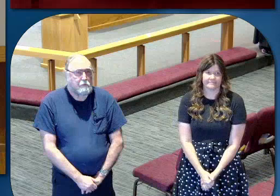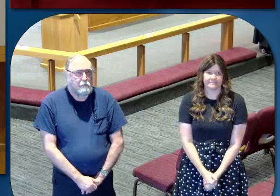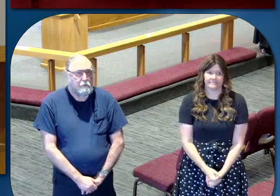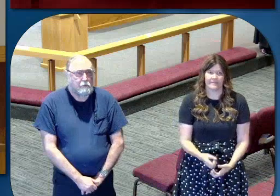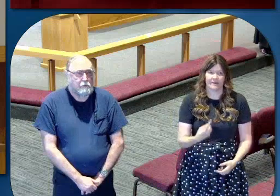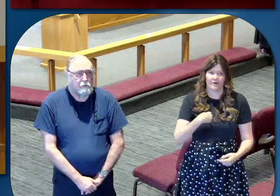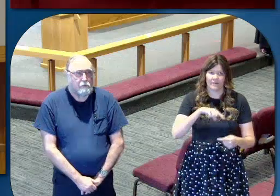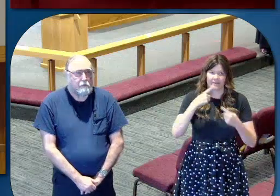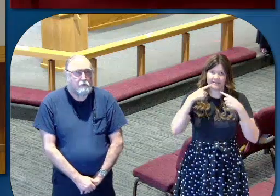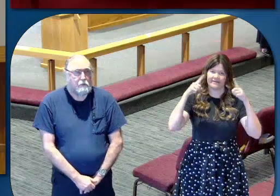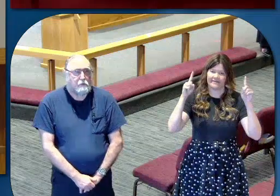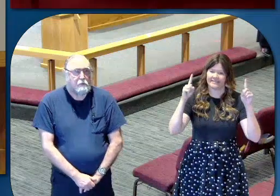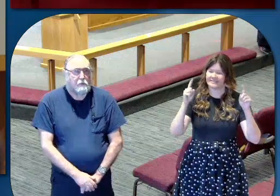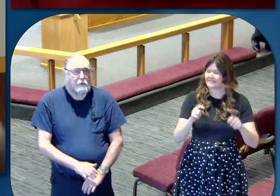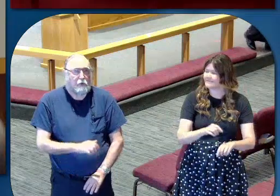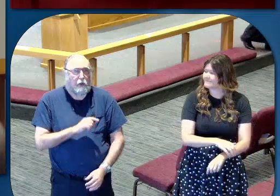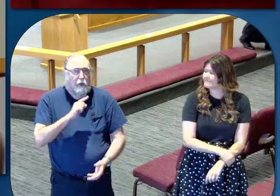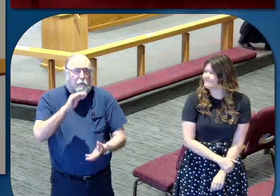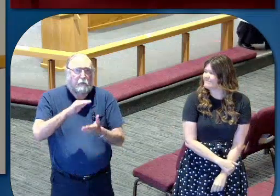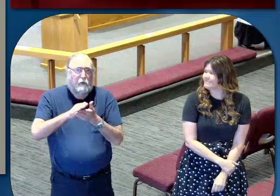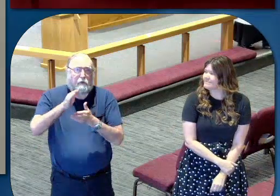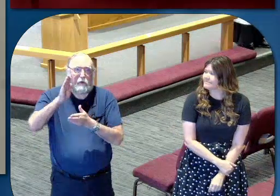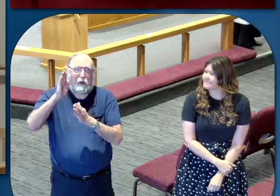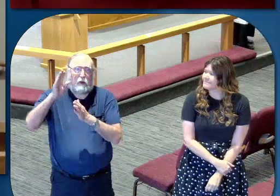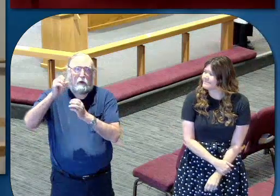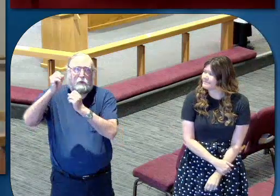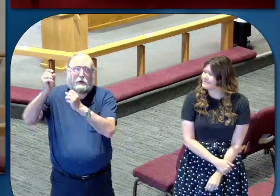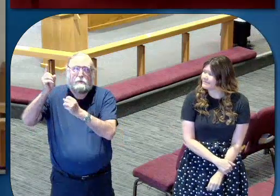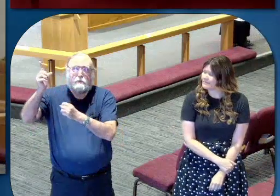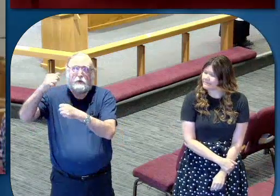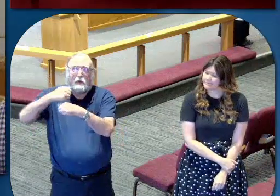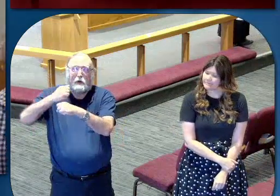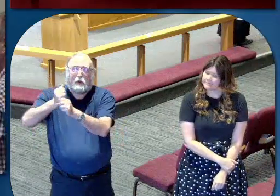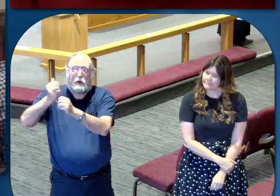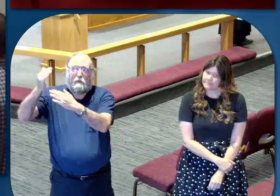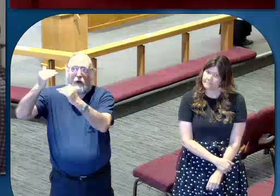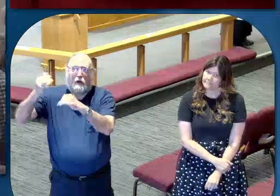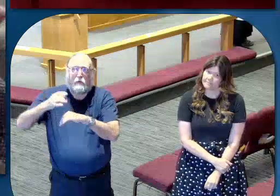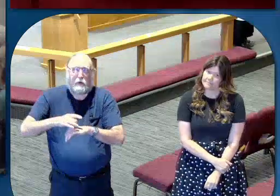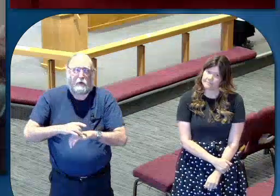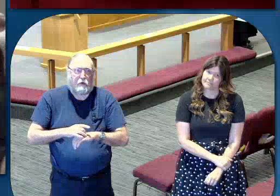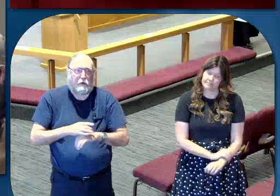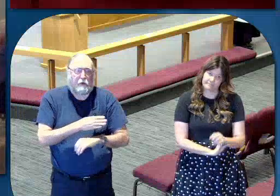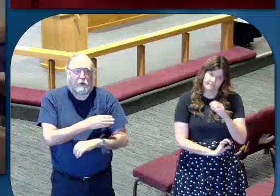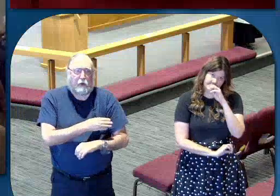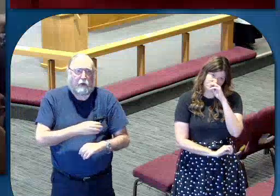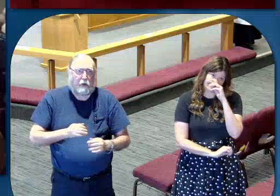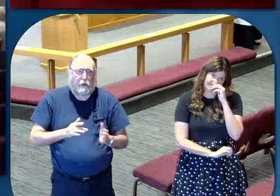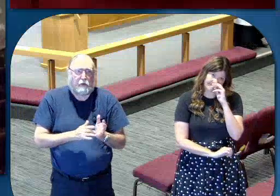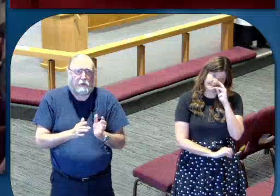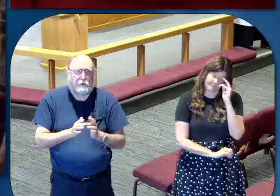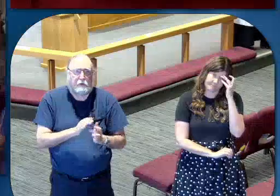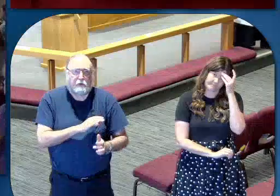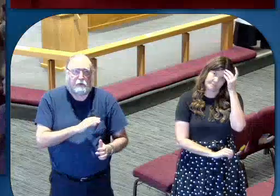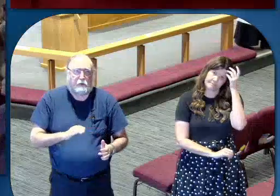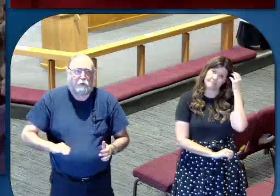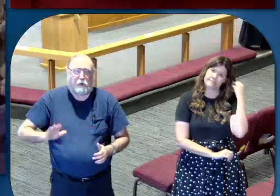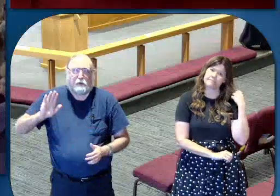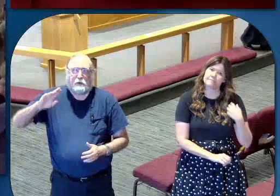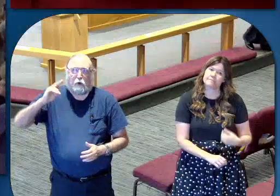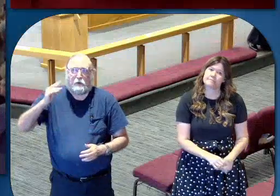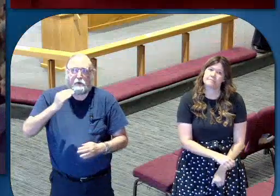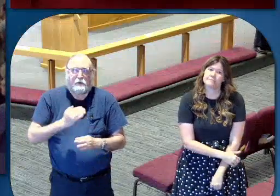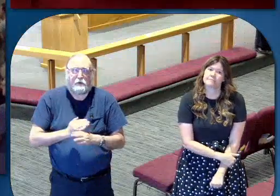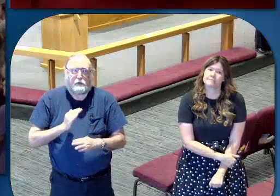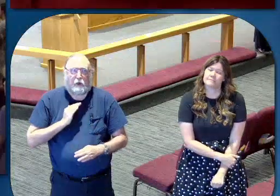We confess, I believe in God, the Father, the Almighty, the maker of heaven and earth, and in Jesus Christ, his